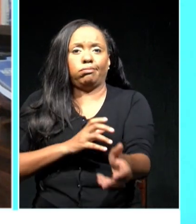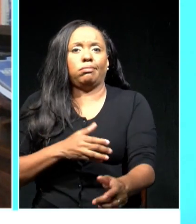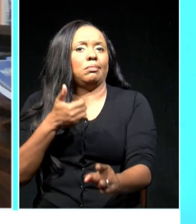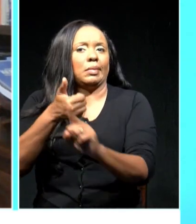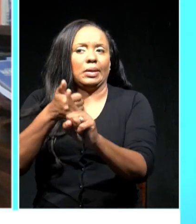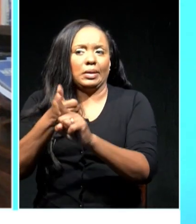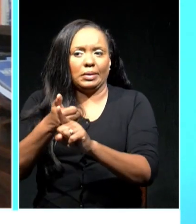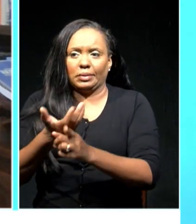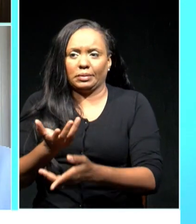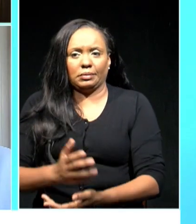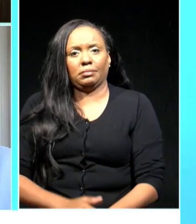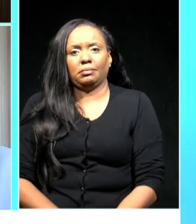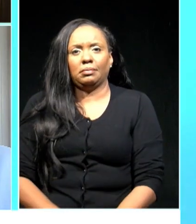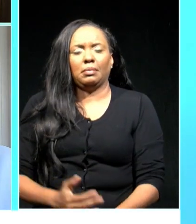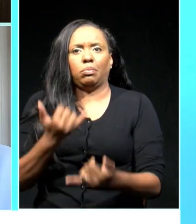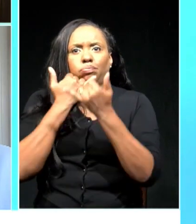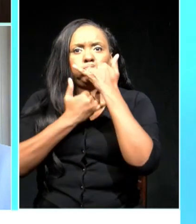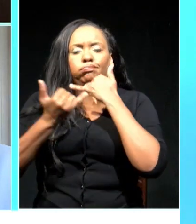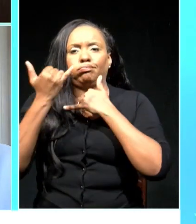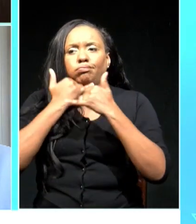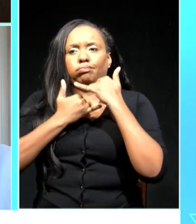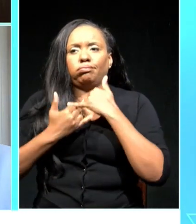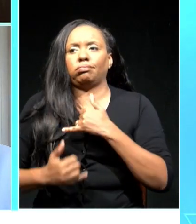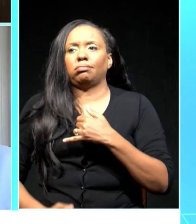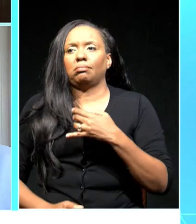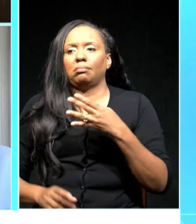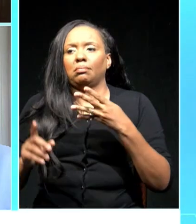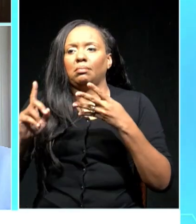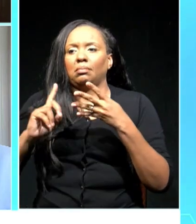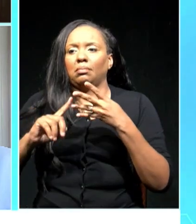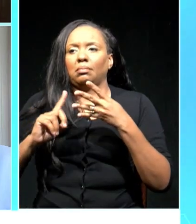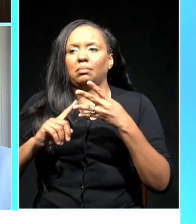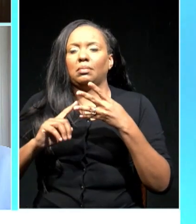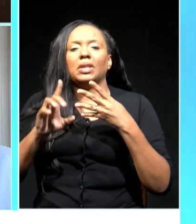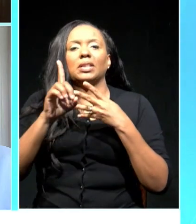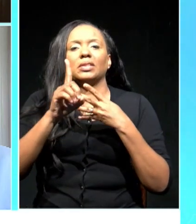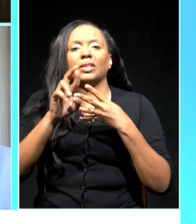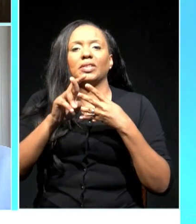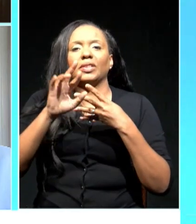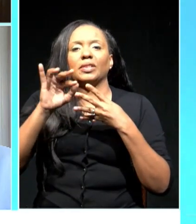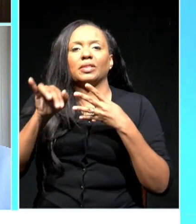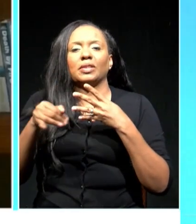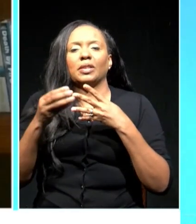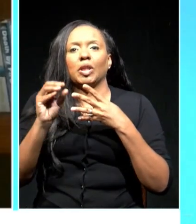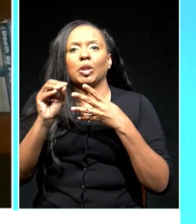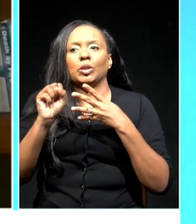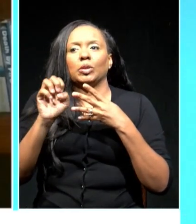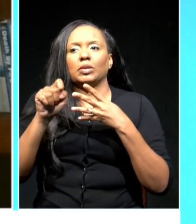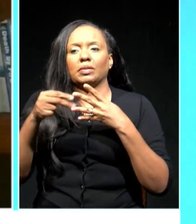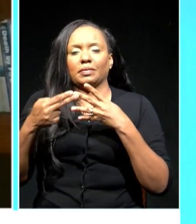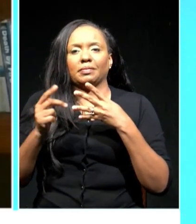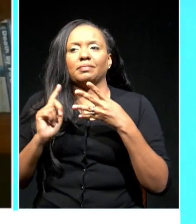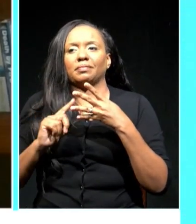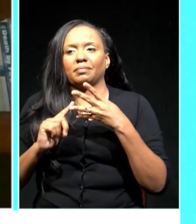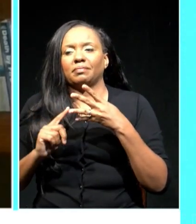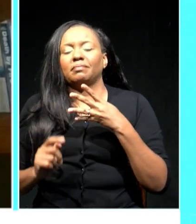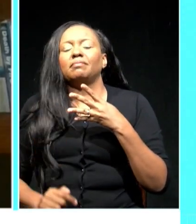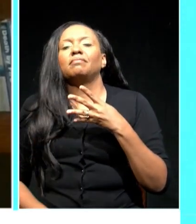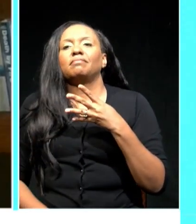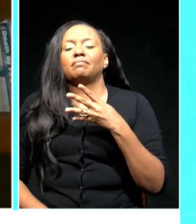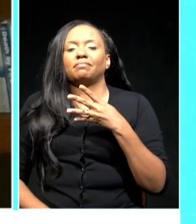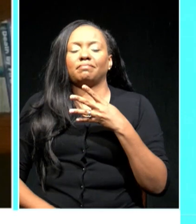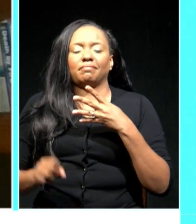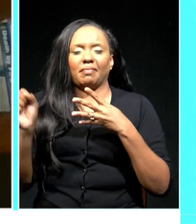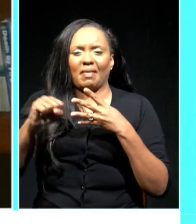election. Dr. Joseph? Yeah, I think there is consensus on what the highlight is. I think for